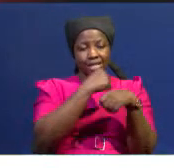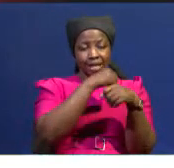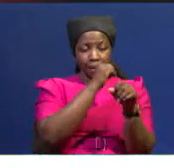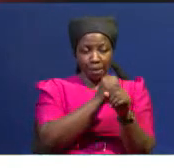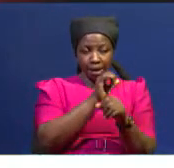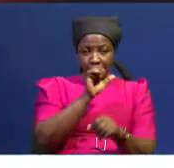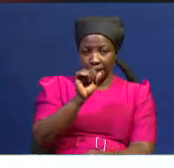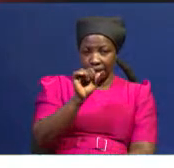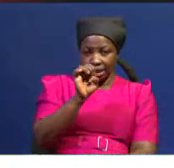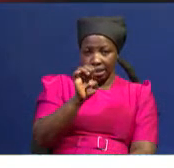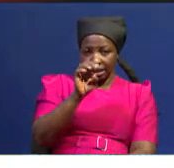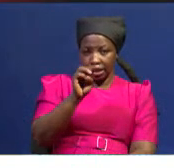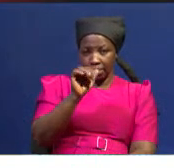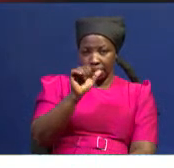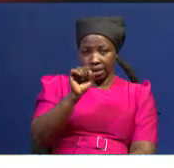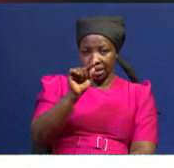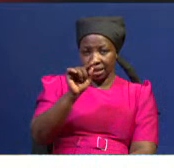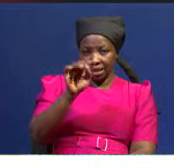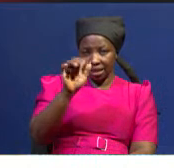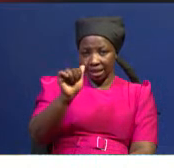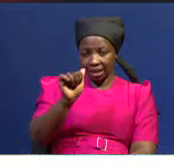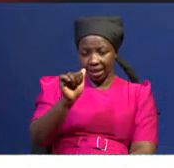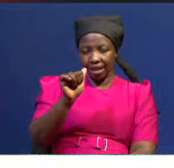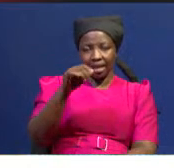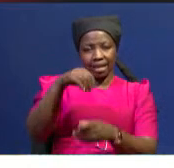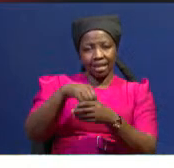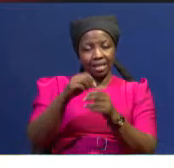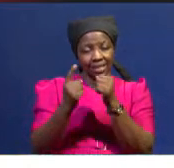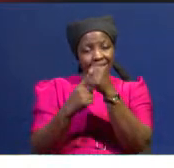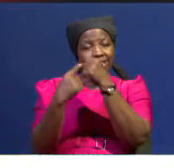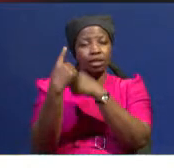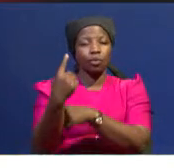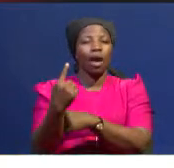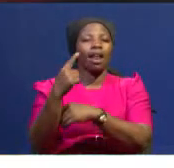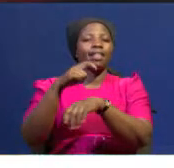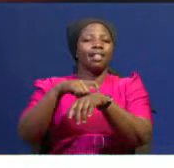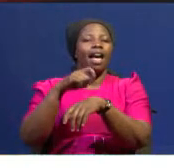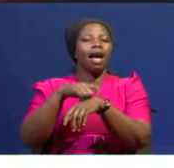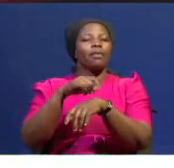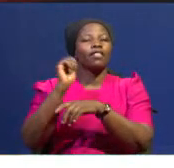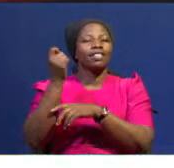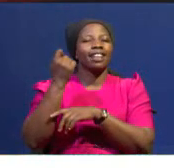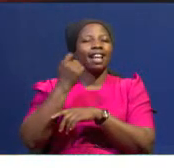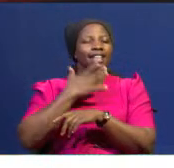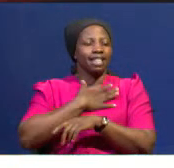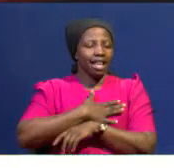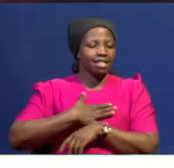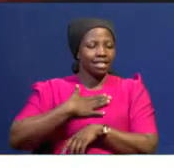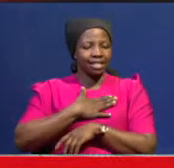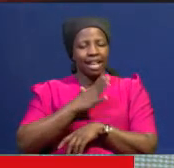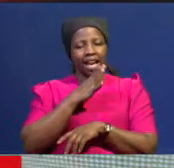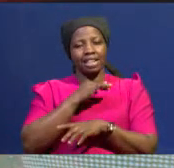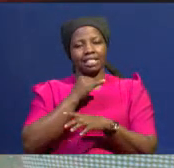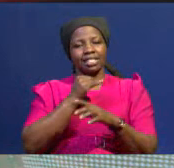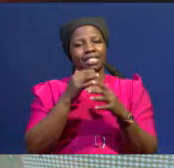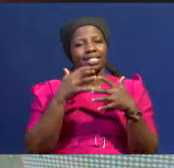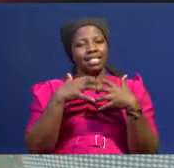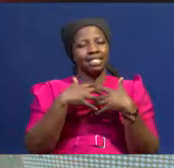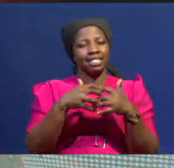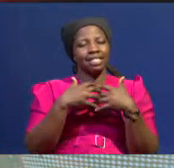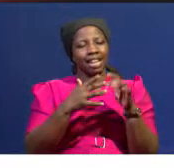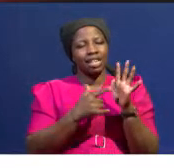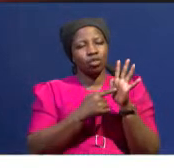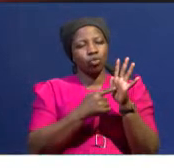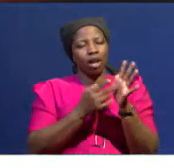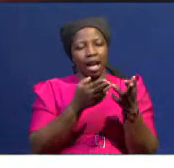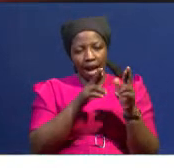and Technology Education in Africa at the 61st edition of the Kenya Science and Engineering Fair held at Kangaru